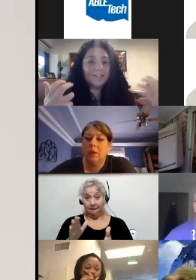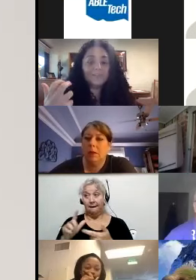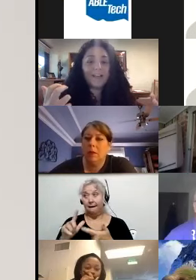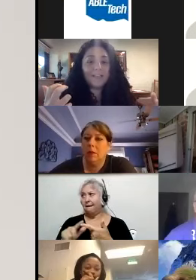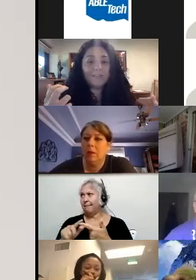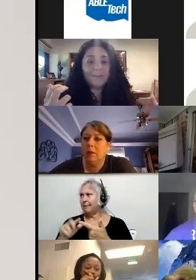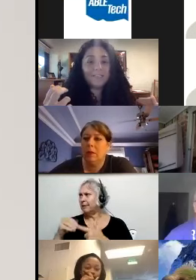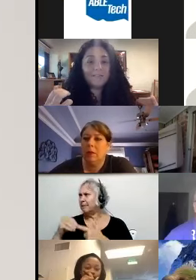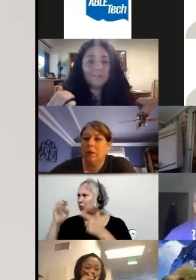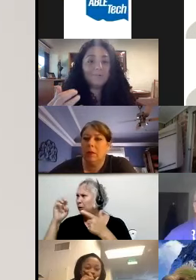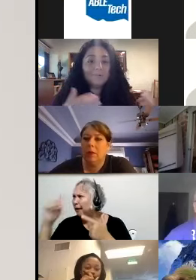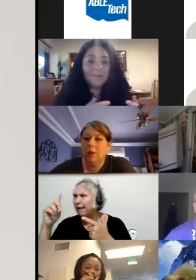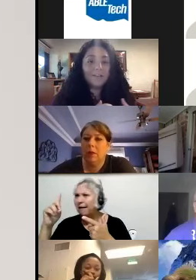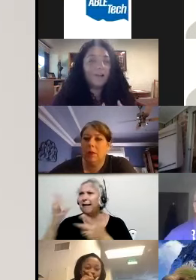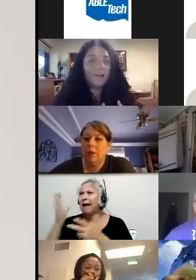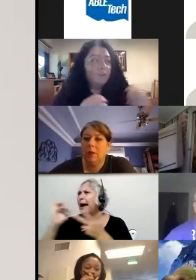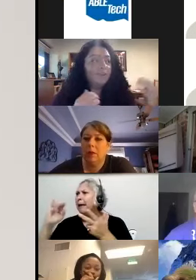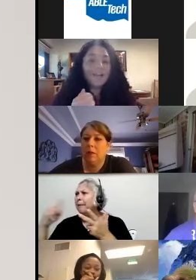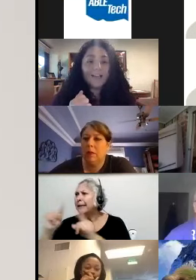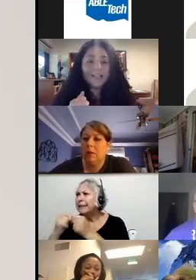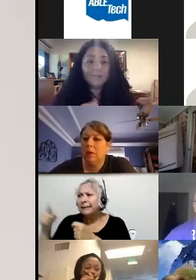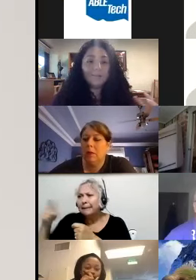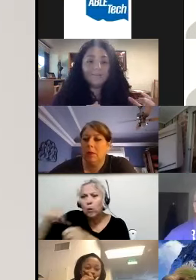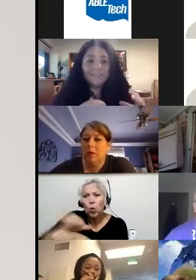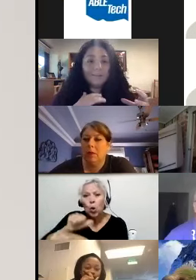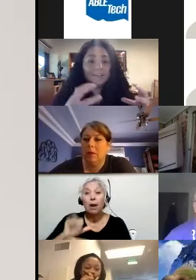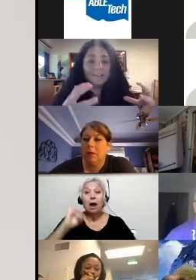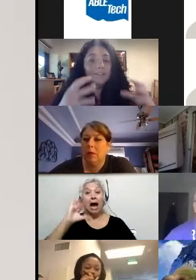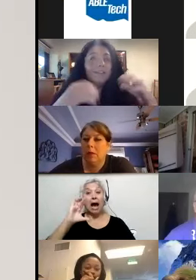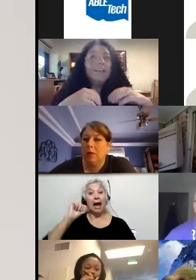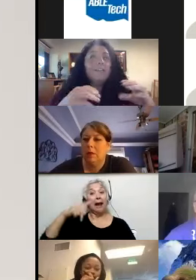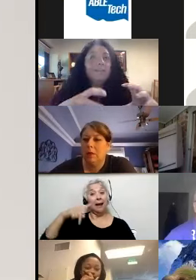and some of the IEP team members working on, but this ICAP gives the